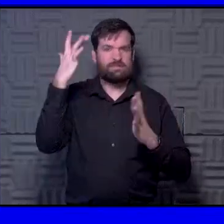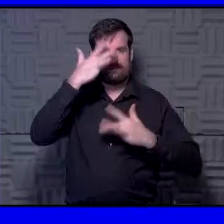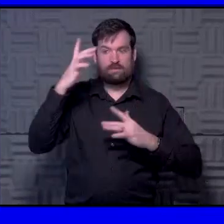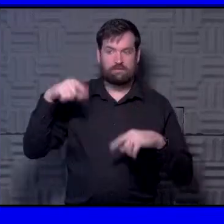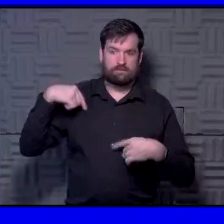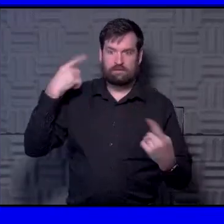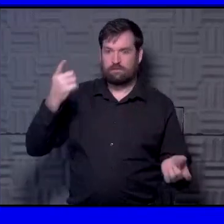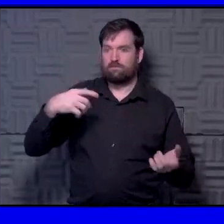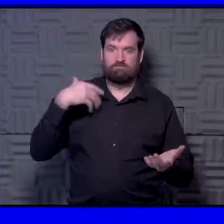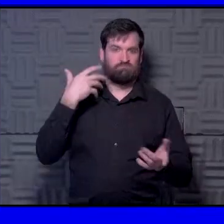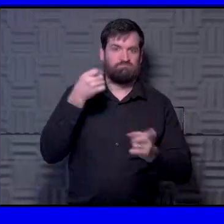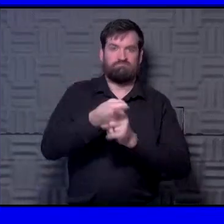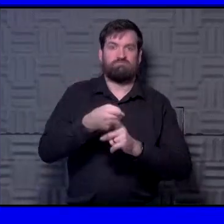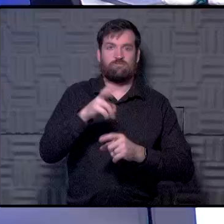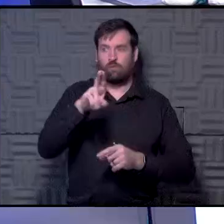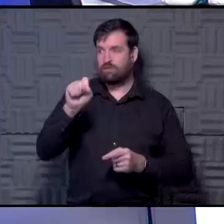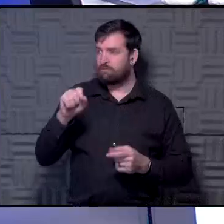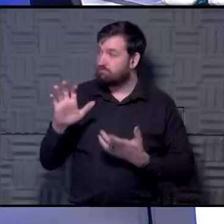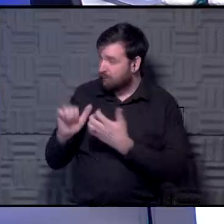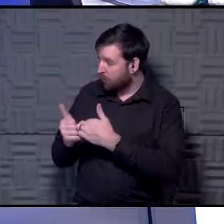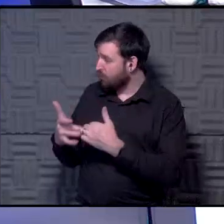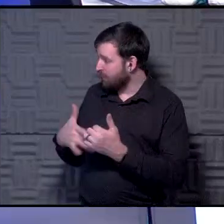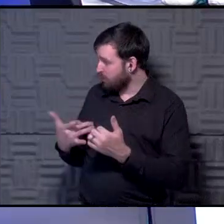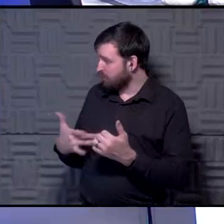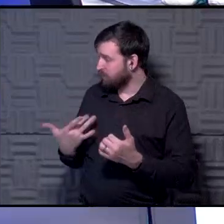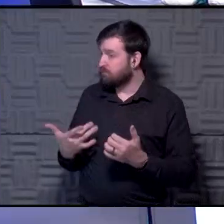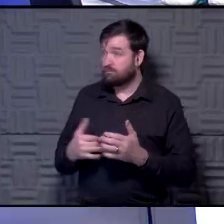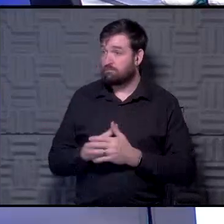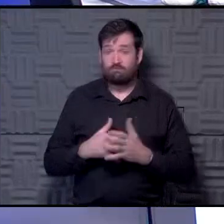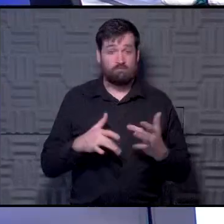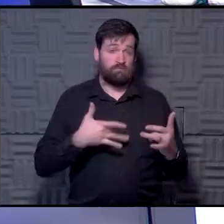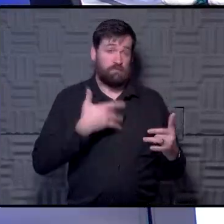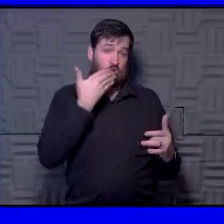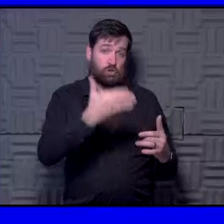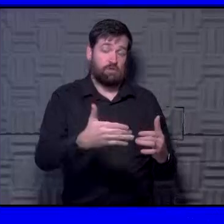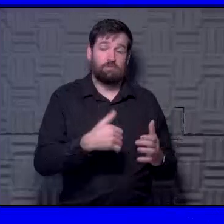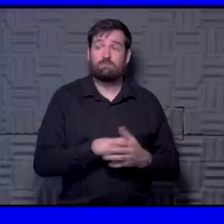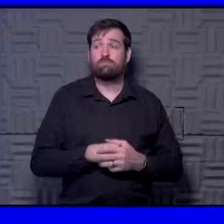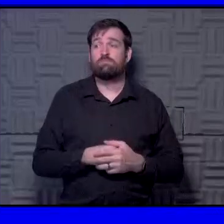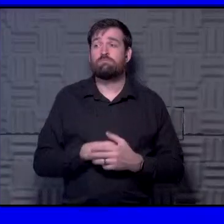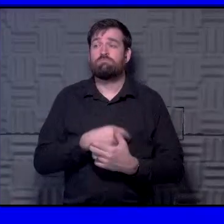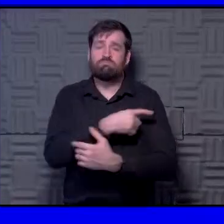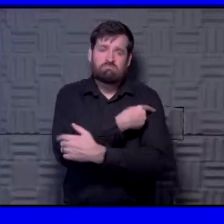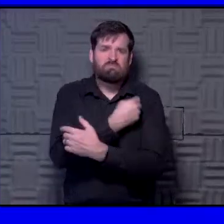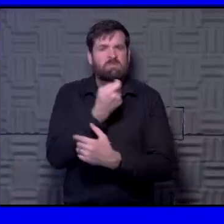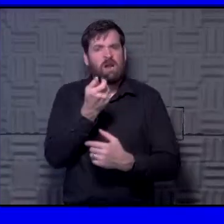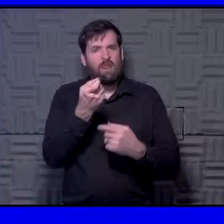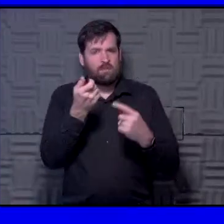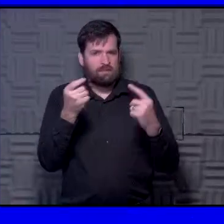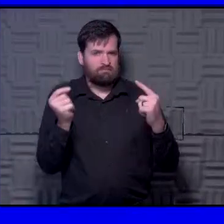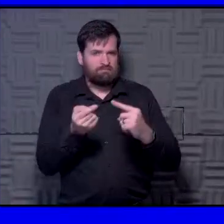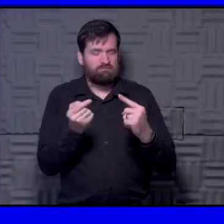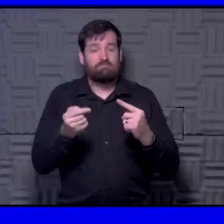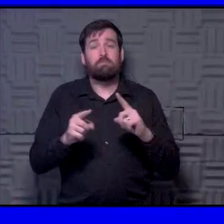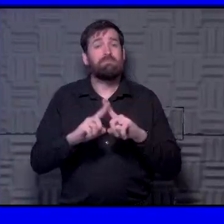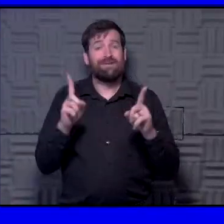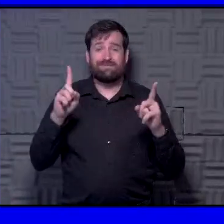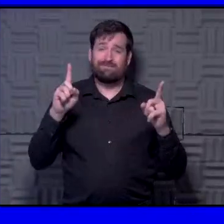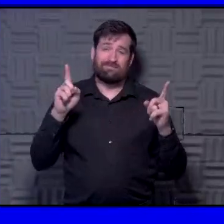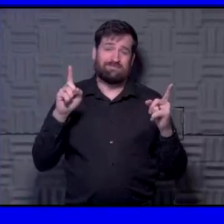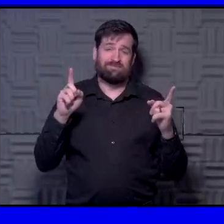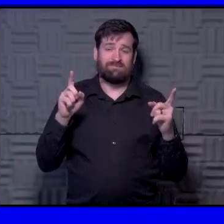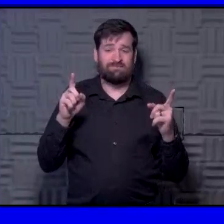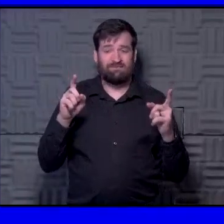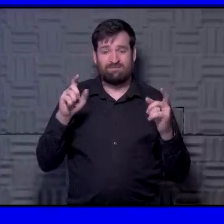the United States. So how do hopefully you feel? that's just a message. I feel good. The shoulder is still a little bit sore. It's not any different, really, though,